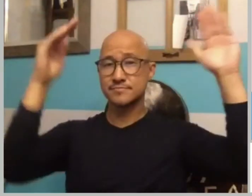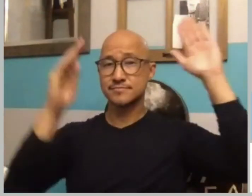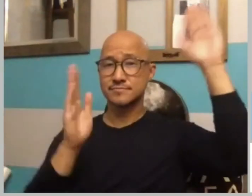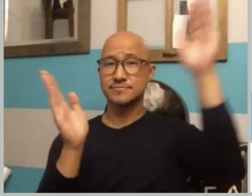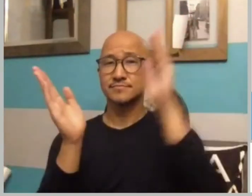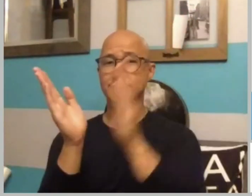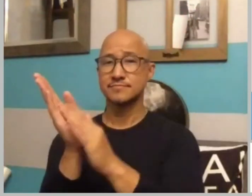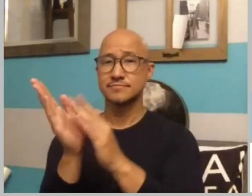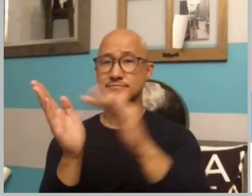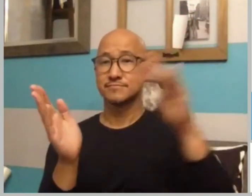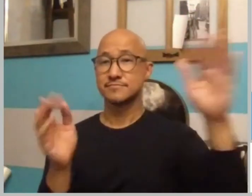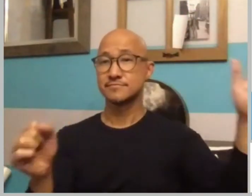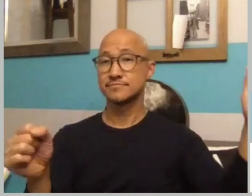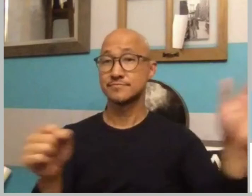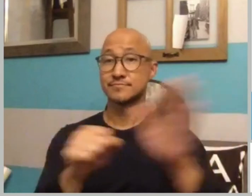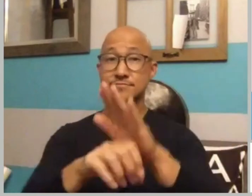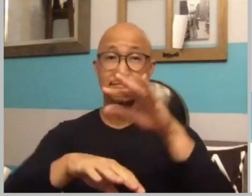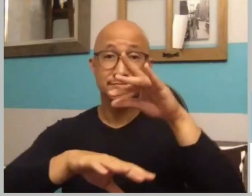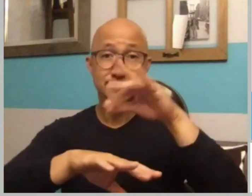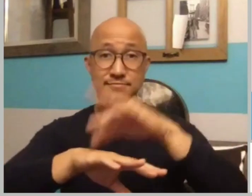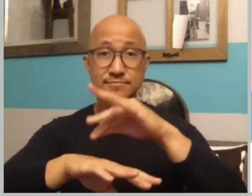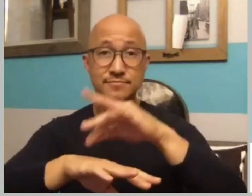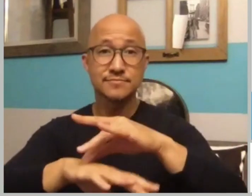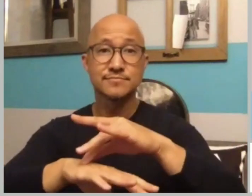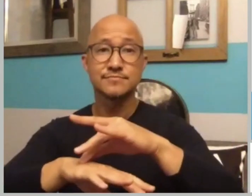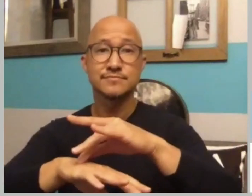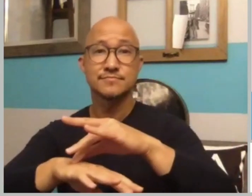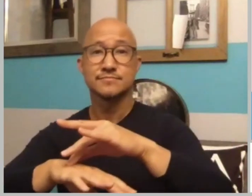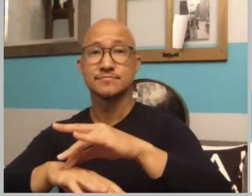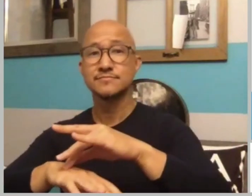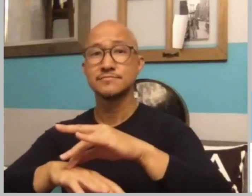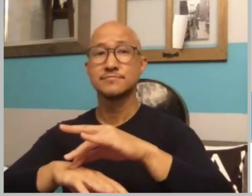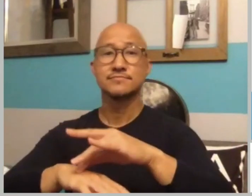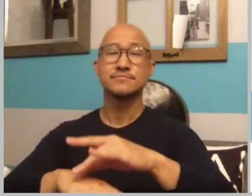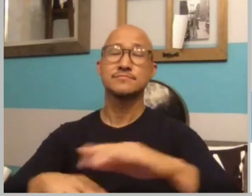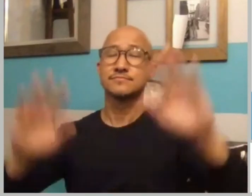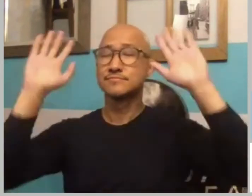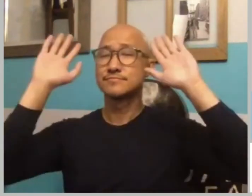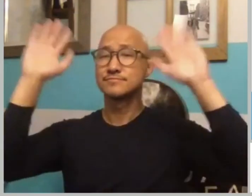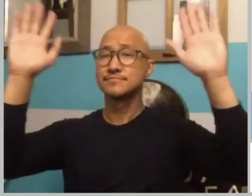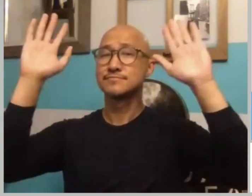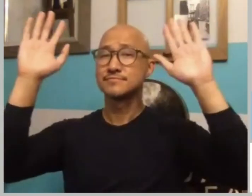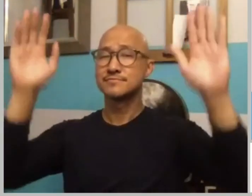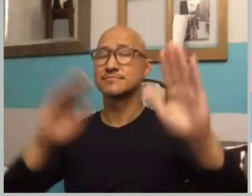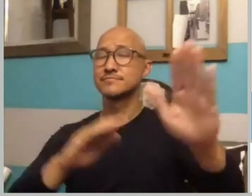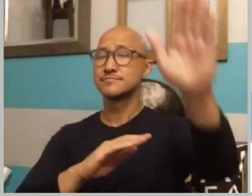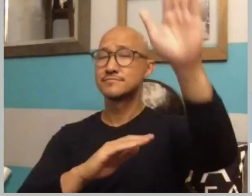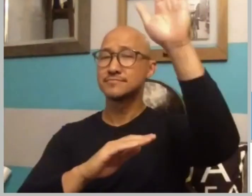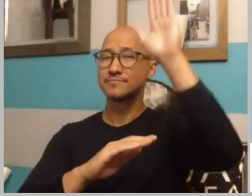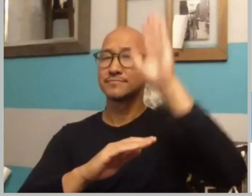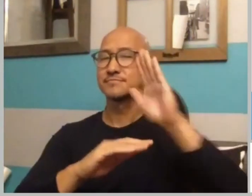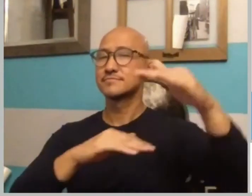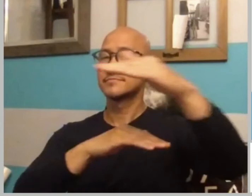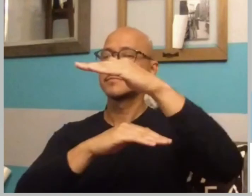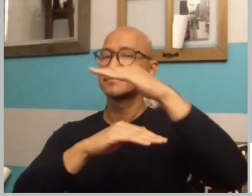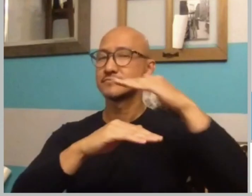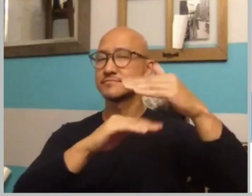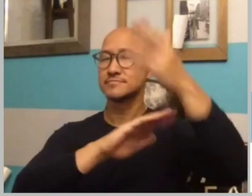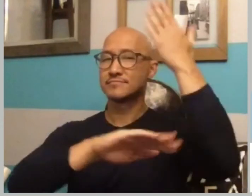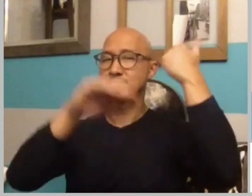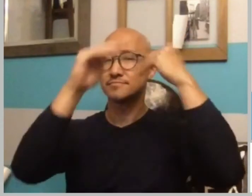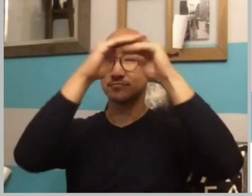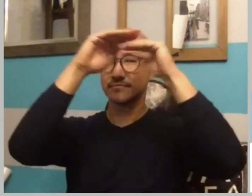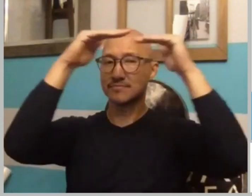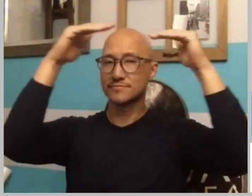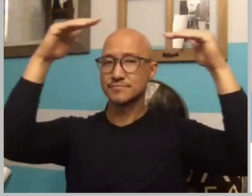your glory be over all the earth. And be exalted, O God, above the heavens. Let